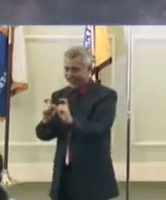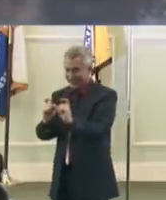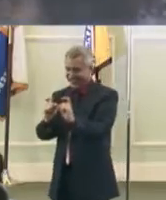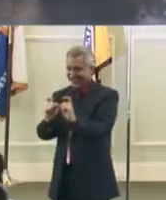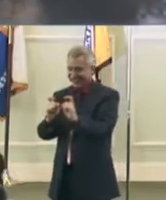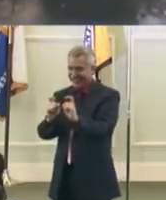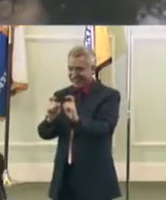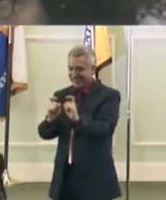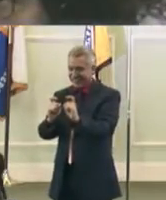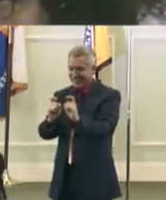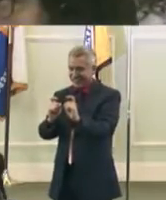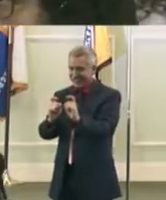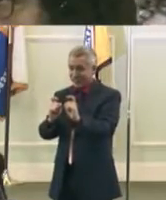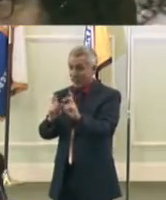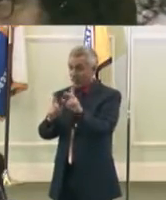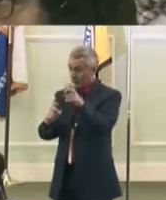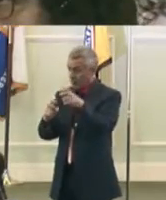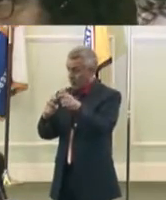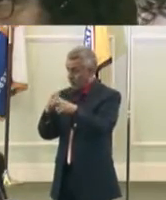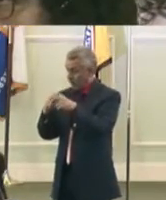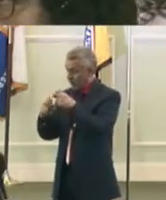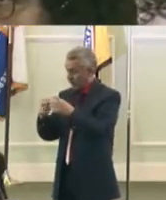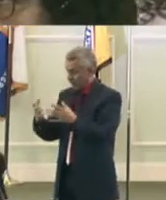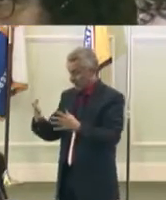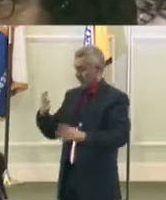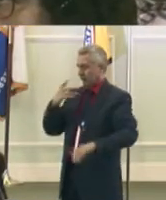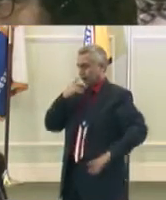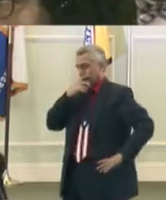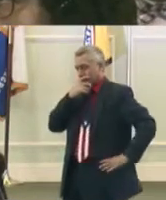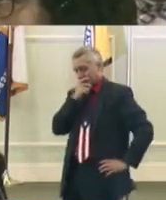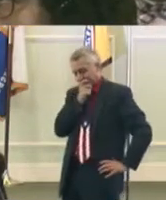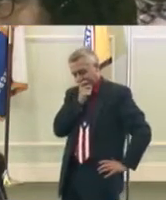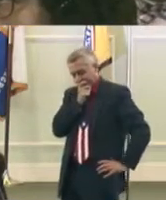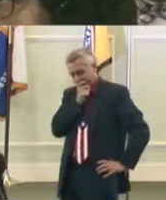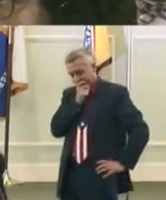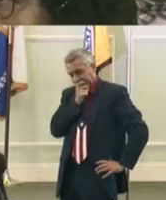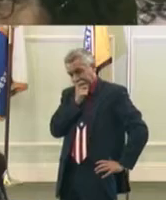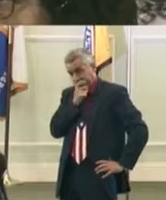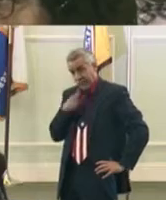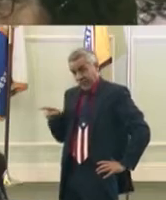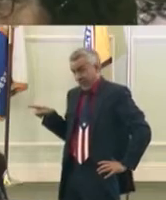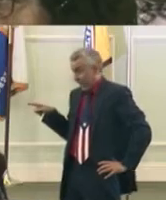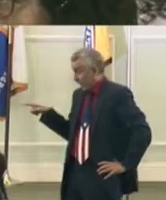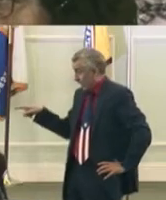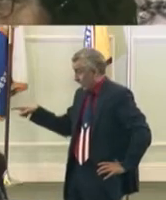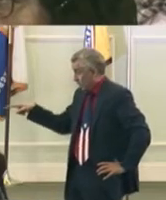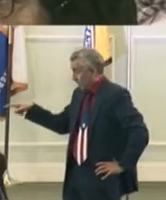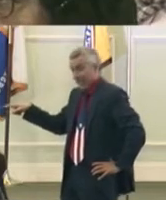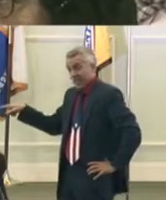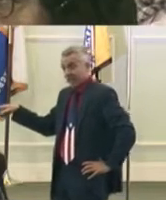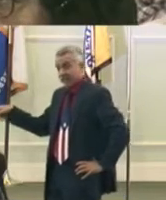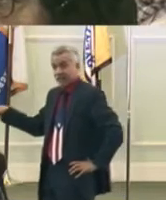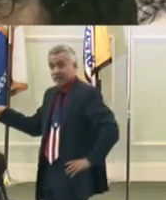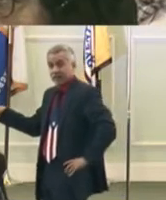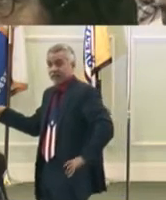and we say, this is a problem text because this person who's getting a request doesn't sound like a God I know. That can't be